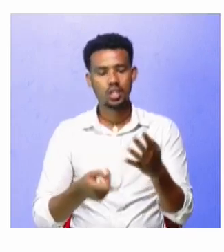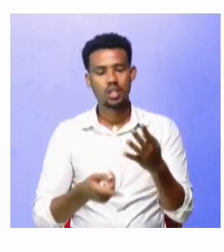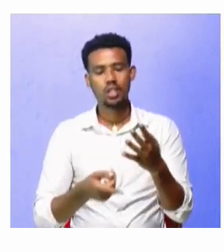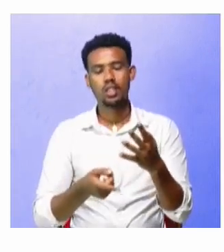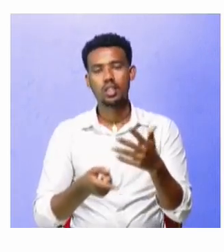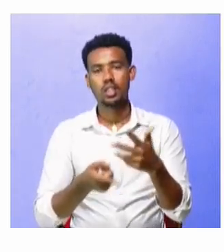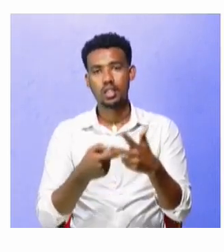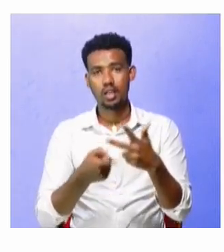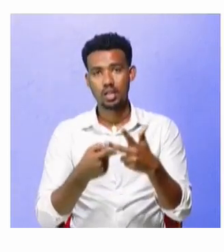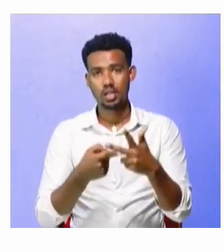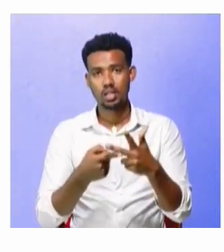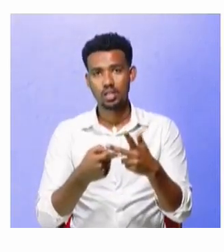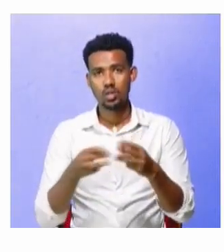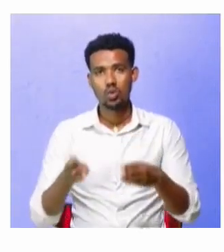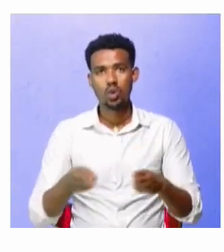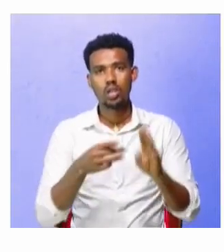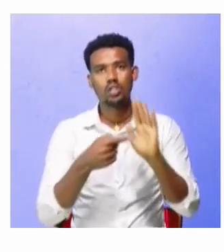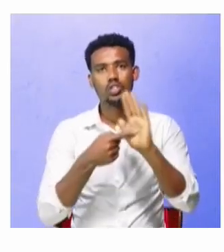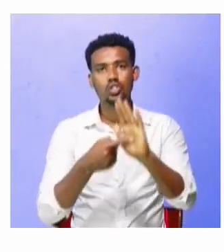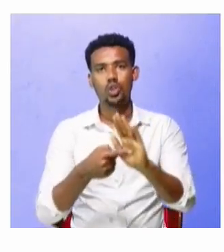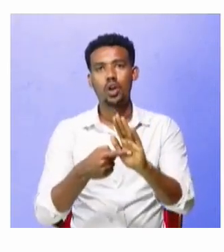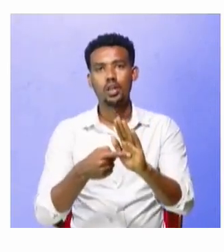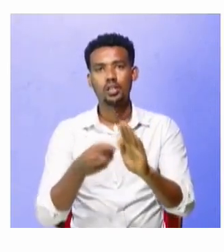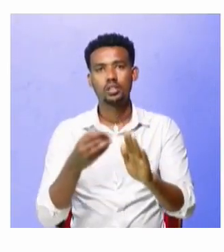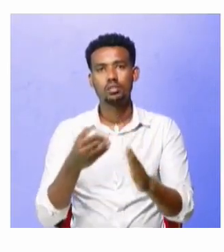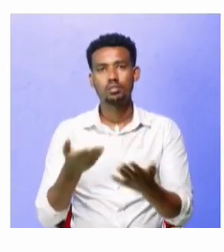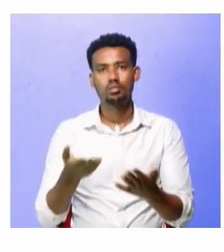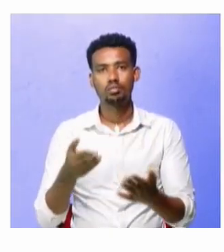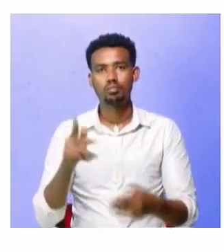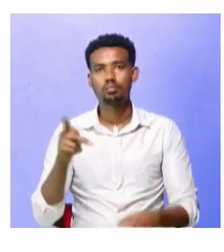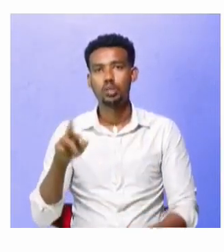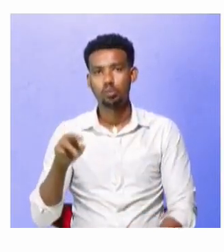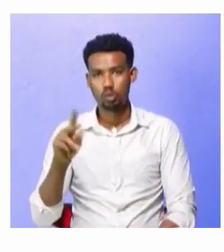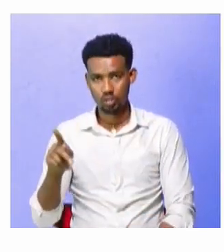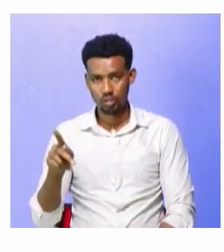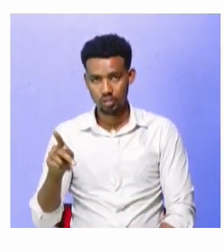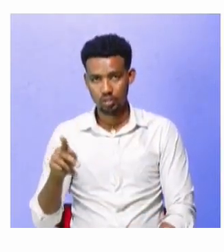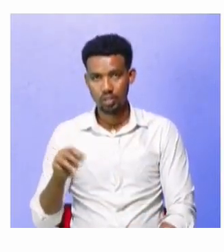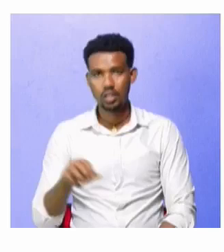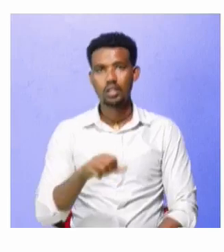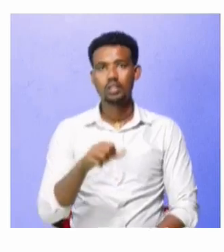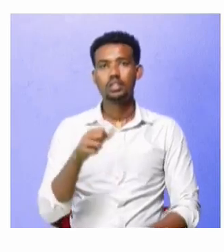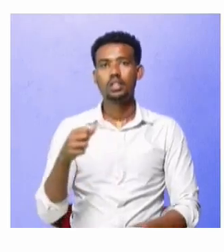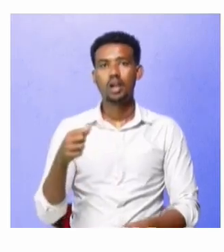of showing preposition. The other one is prepositions of